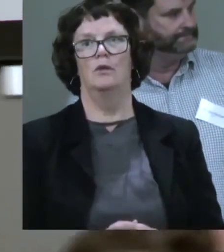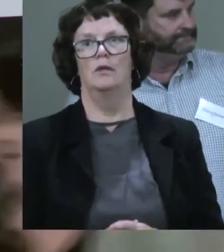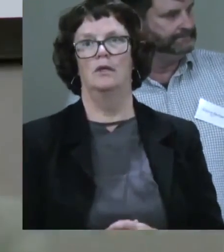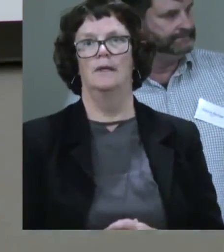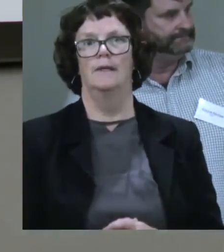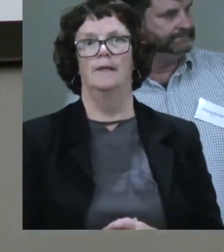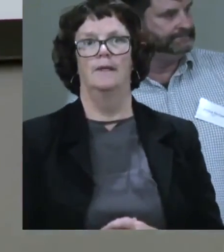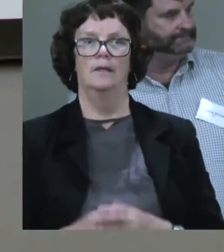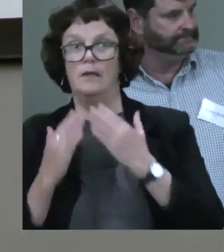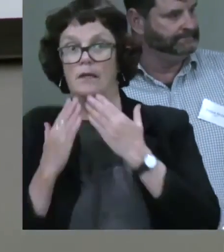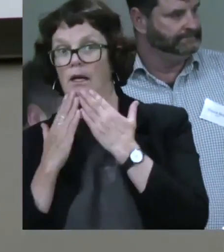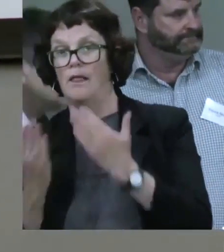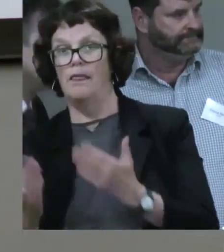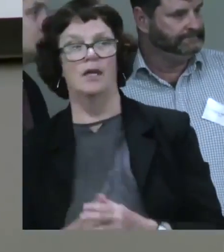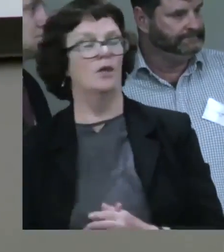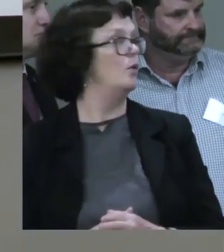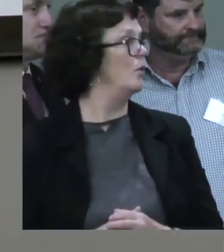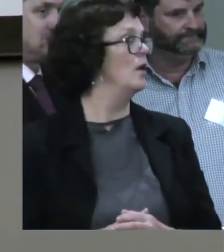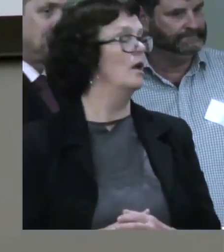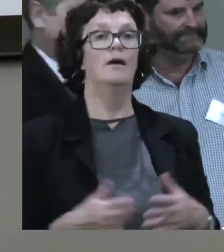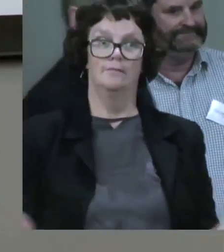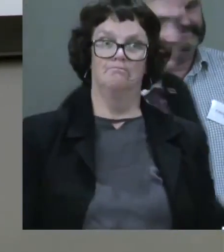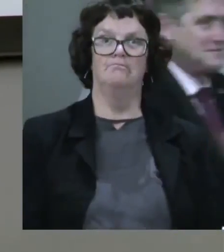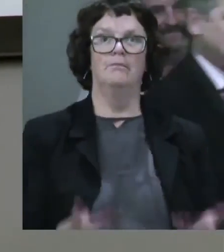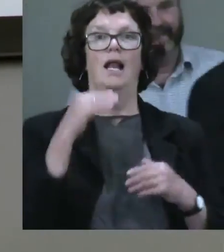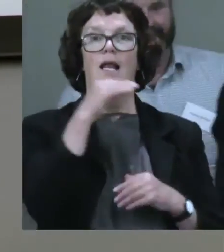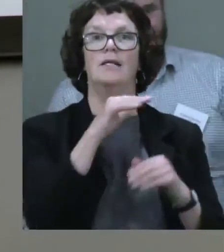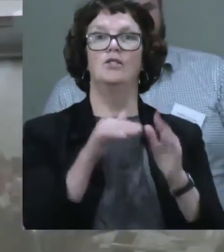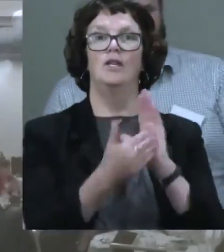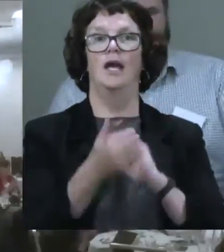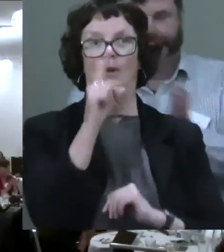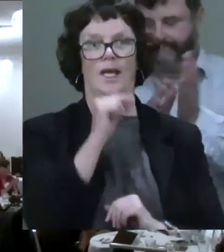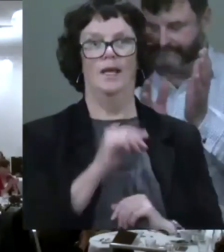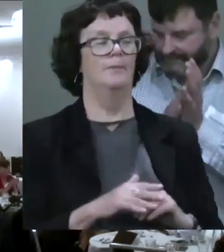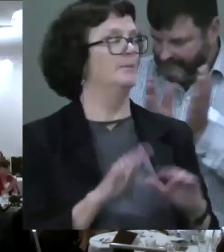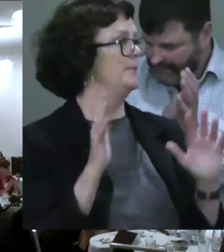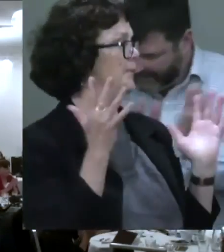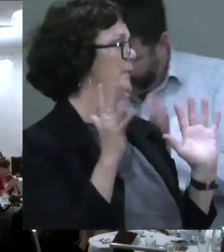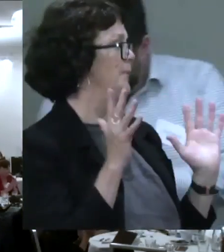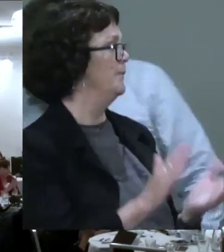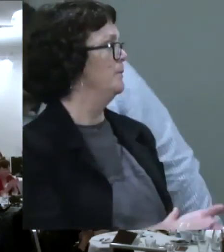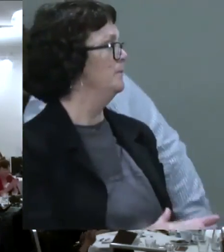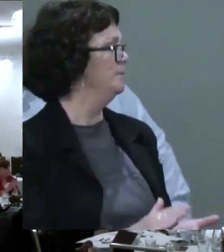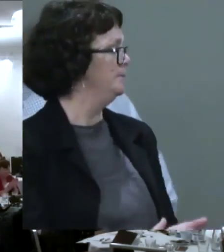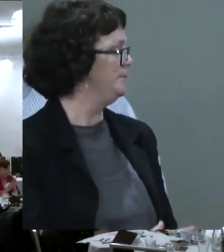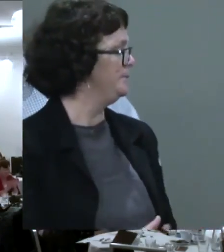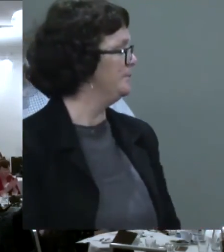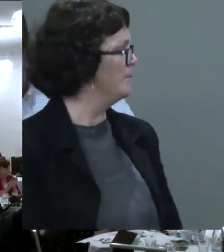Thank you, and I'll let you all get lunch now.